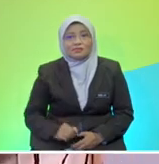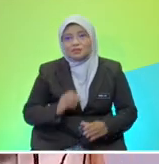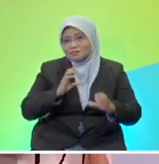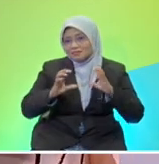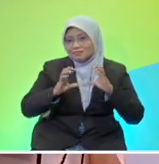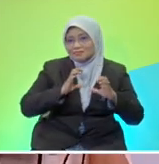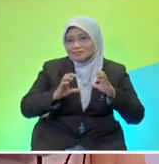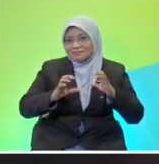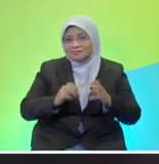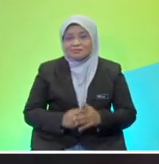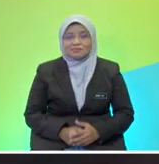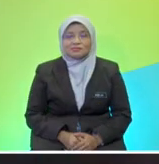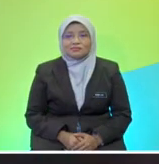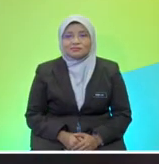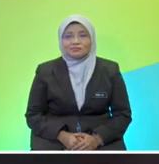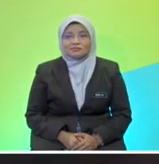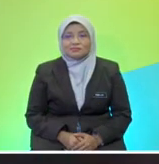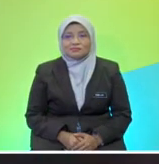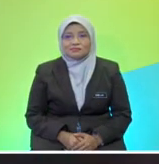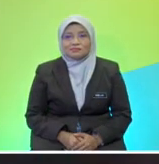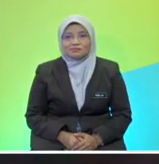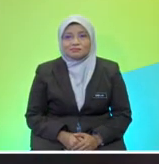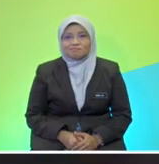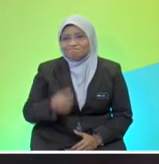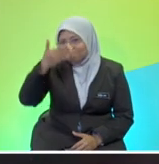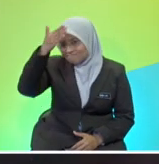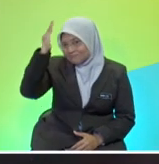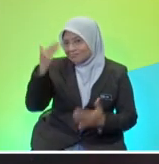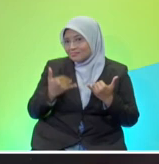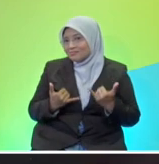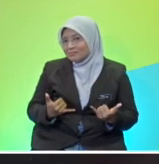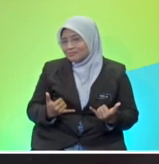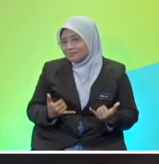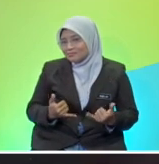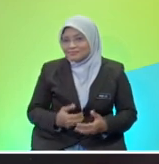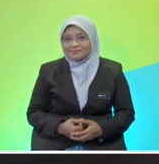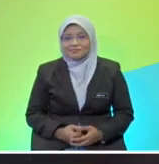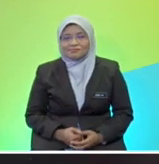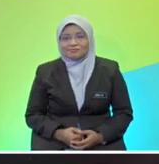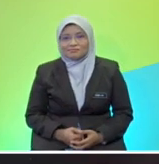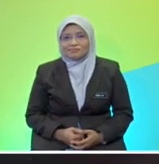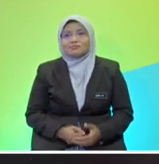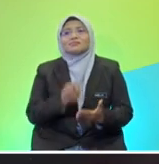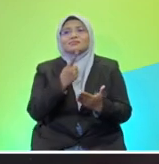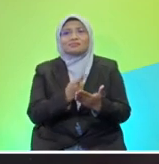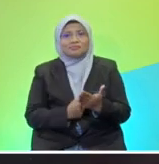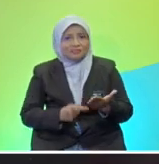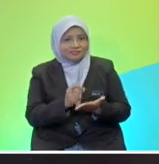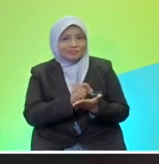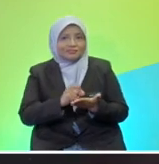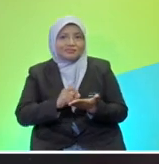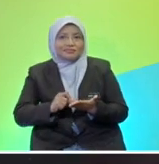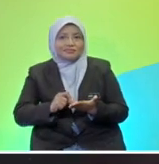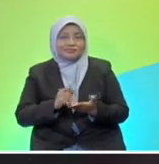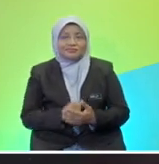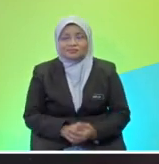Yay. Okay. Hanif, it's your turn to write. It's my turn to write. And my friends at home, please write with me.